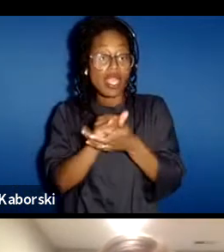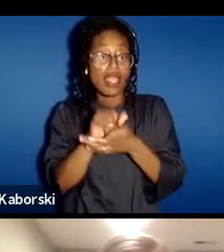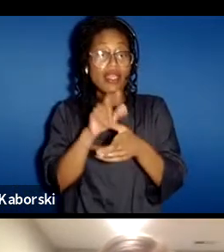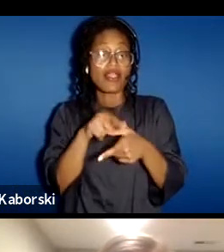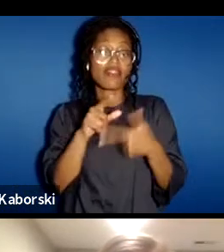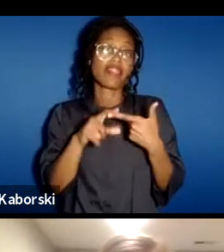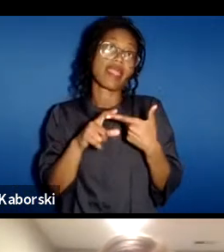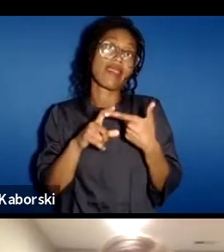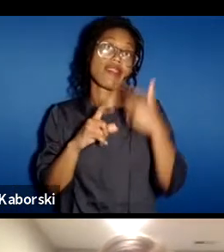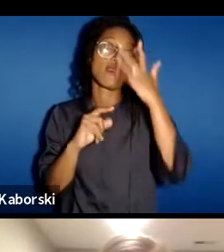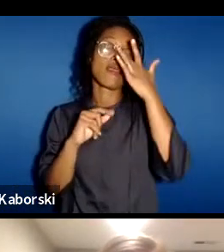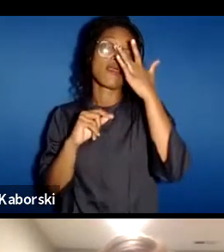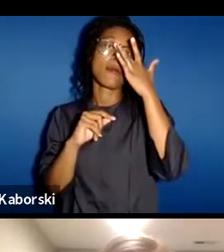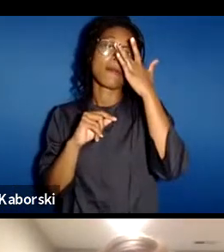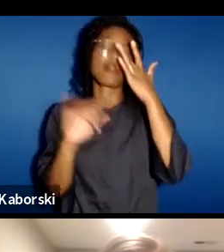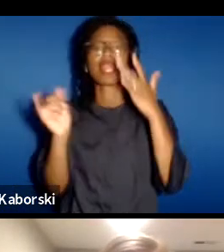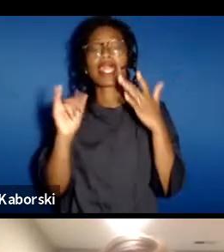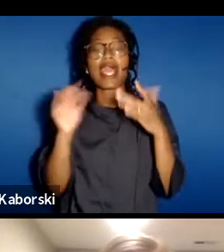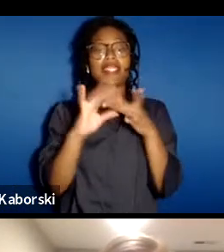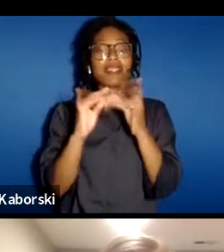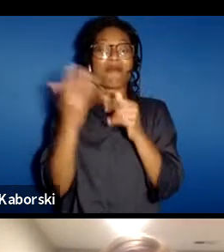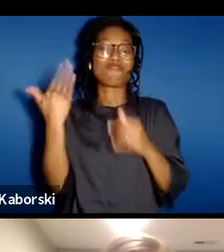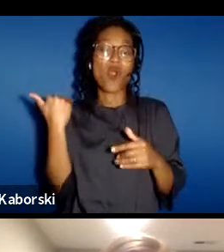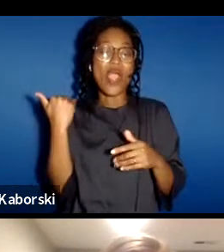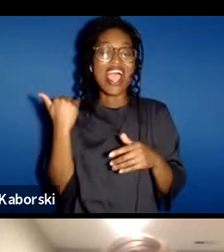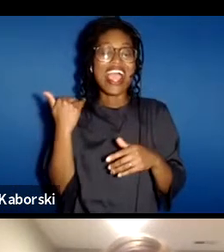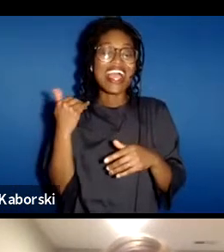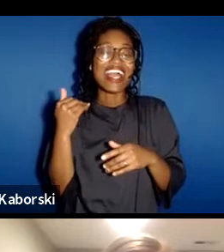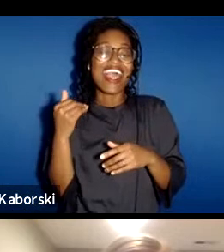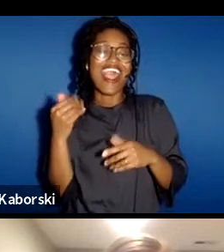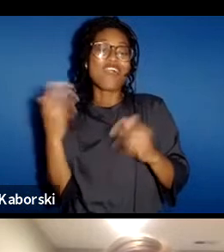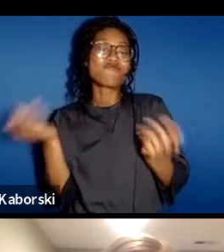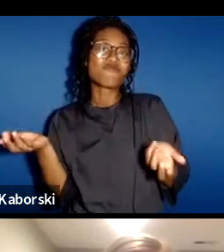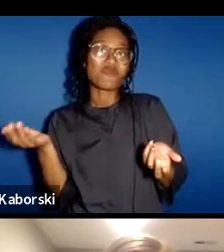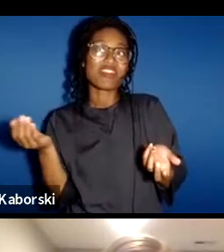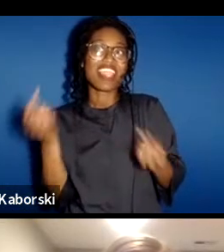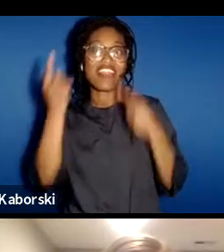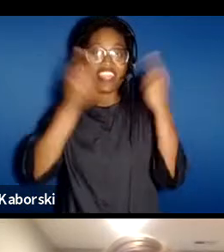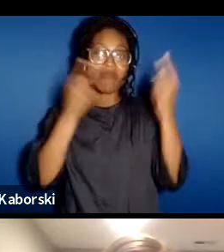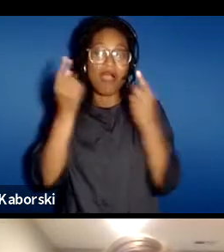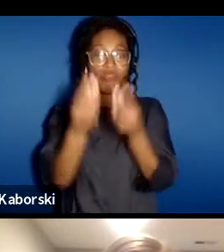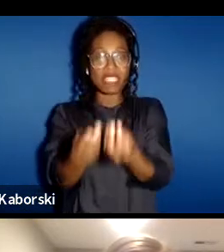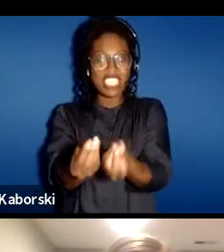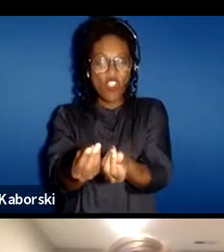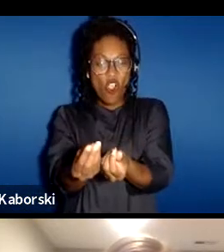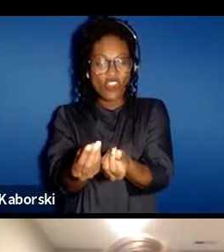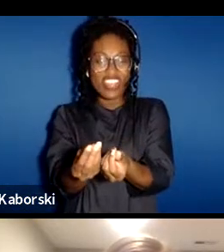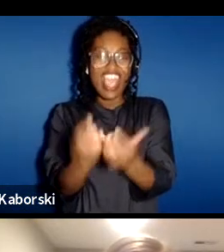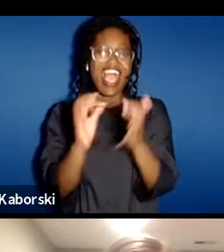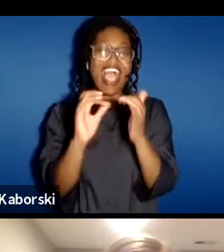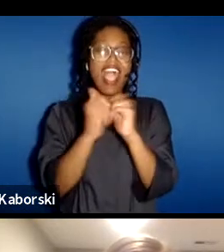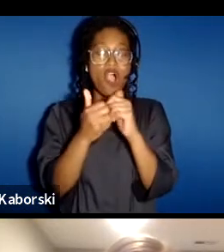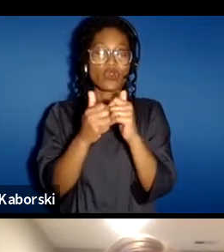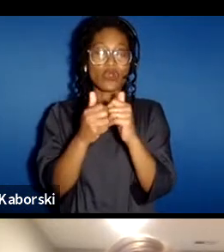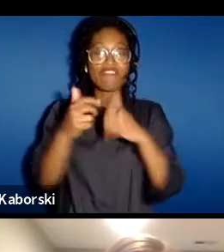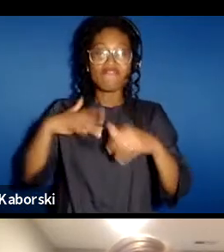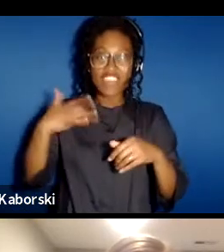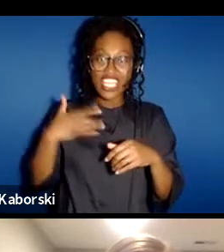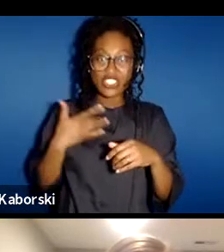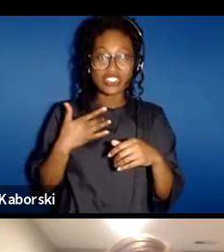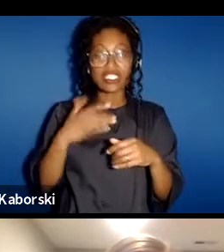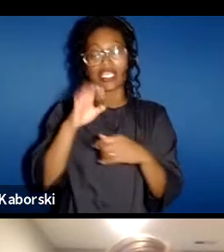also, as I said before, think about how you use materiality. And I think the way you use materiality and how you use